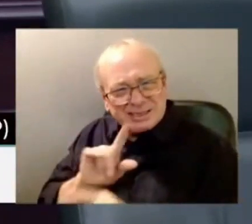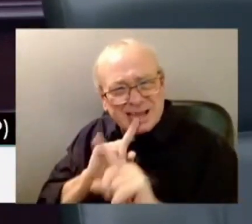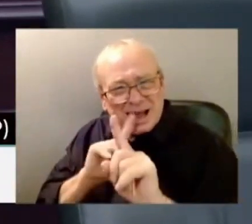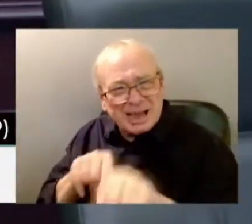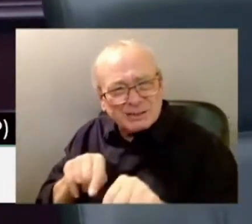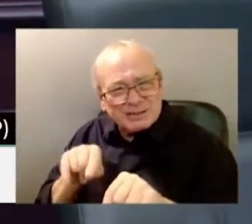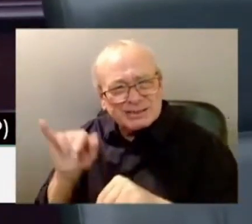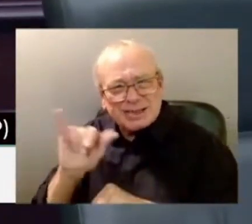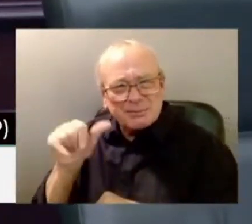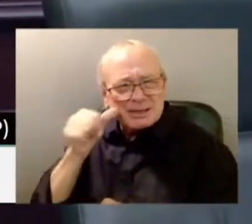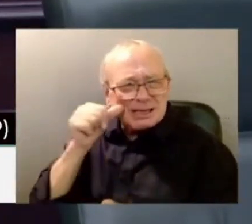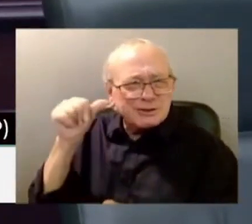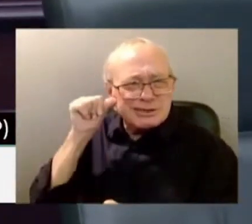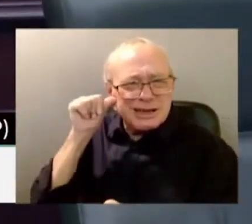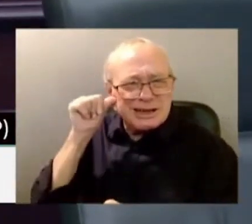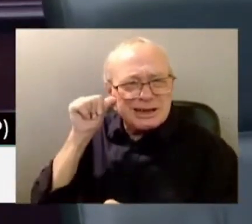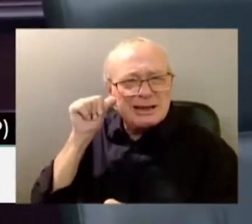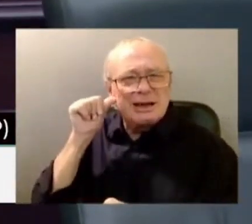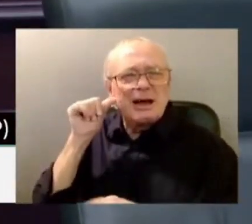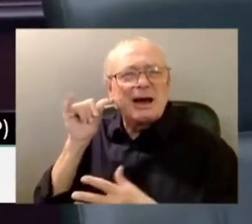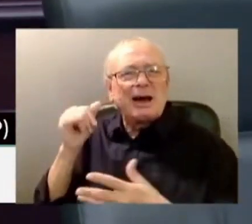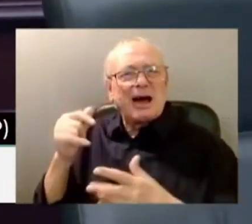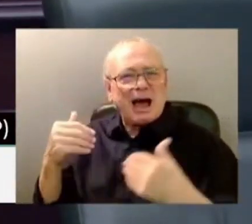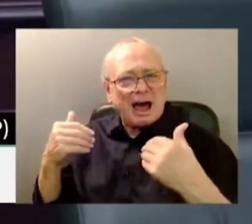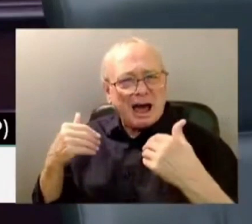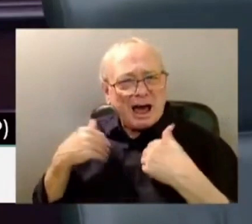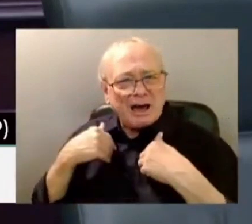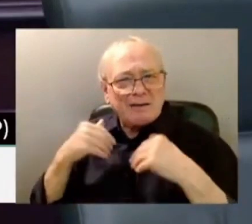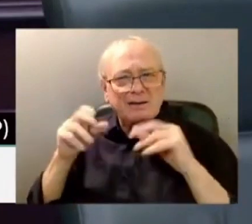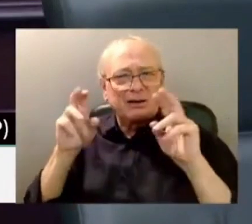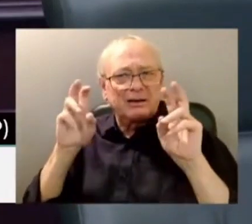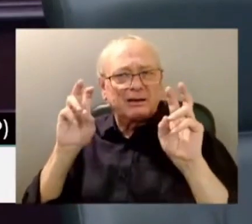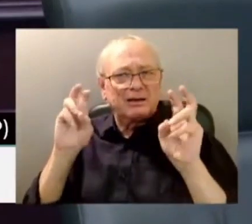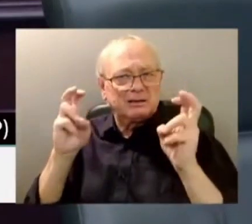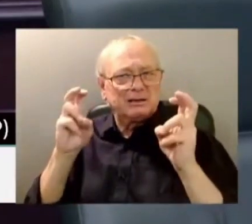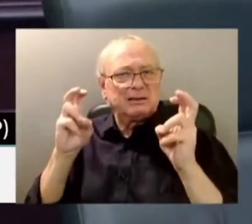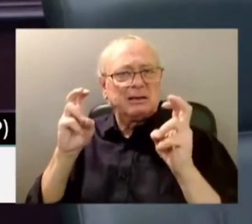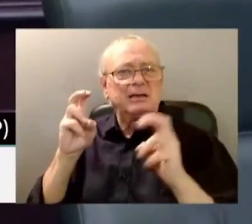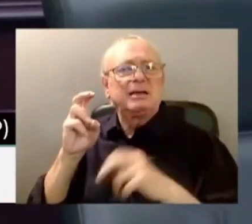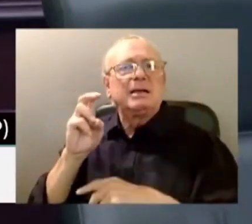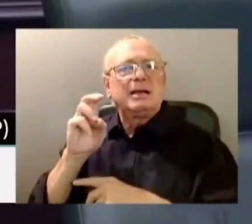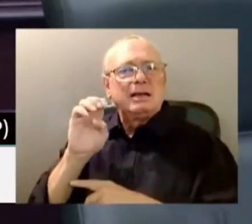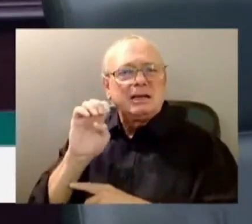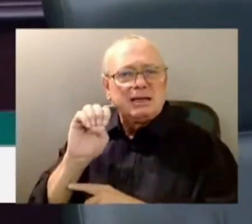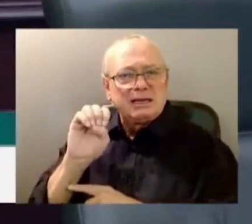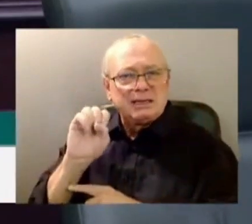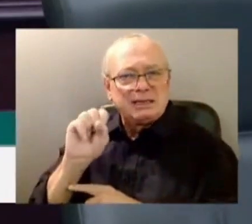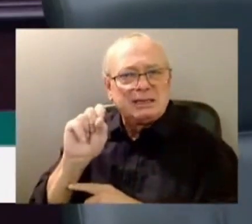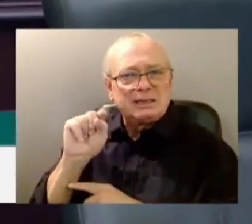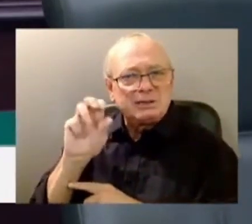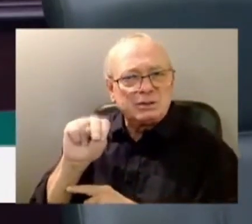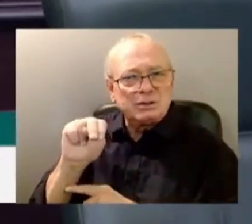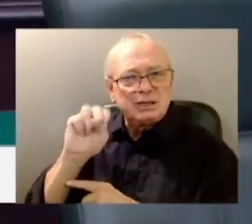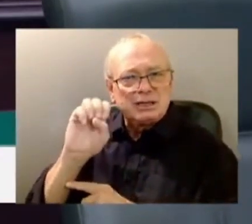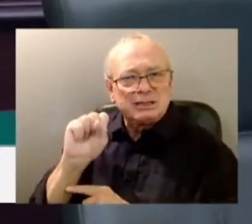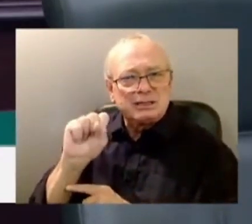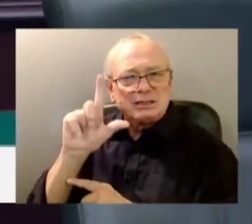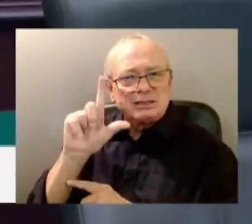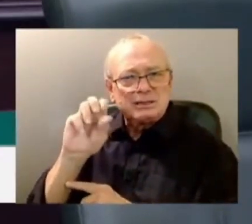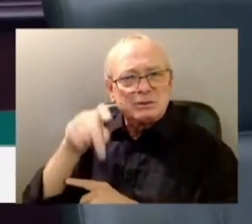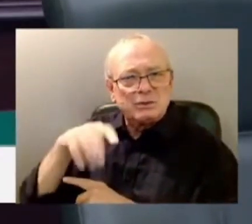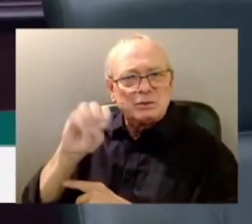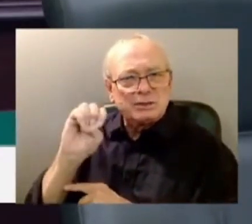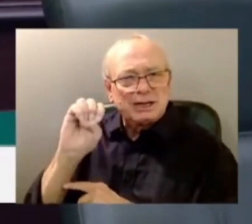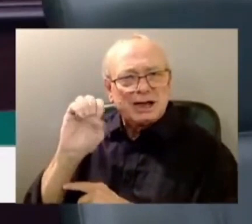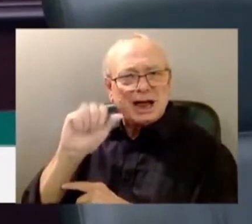have made this mining exploration illegal, but instead we have a ministerial order that places the decision in the energy minister's hands.